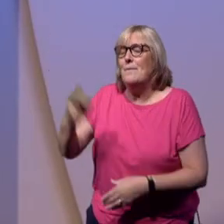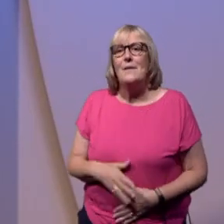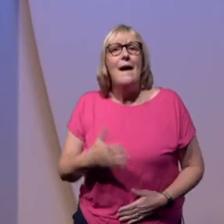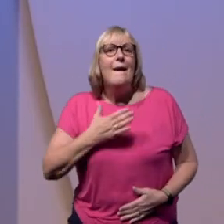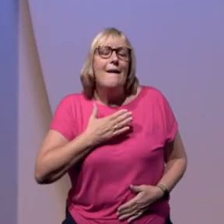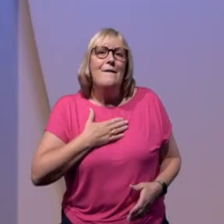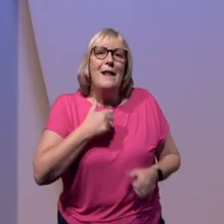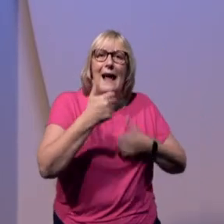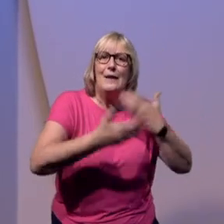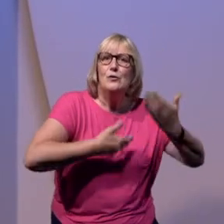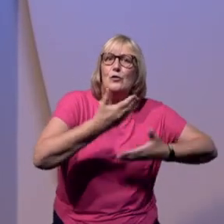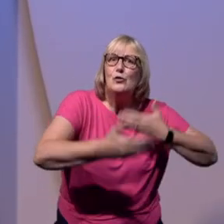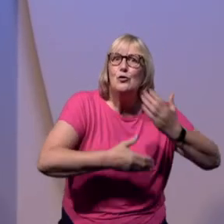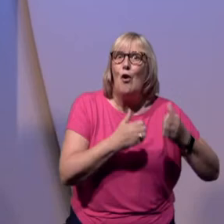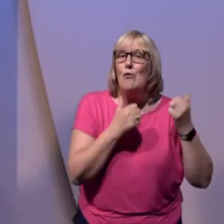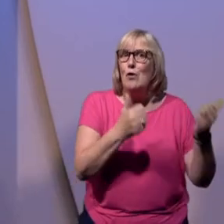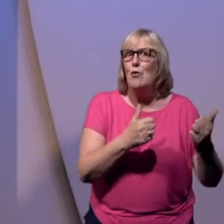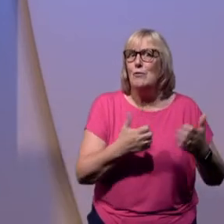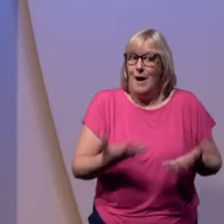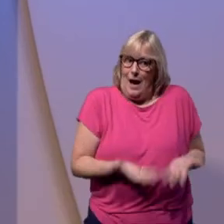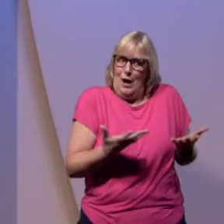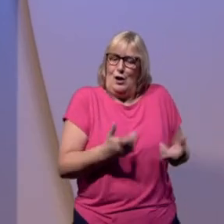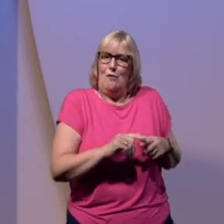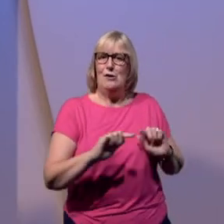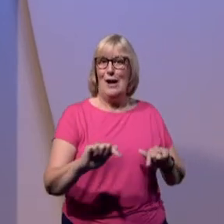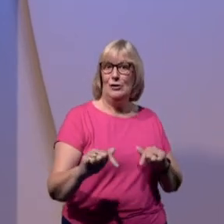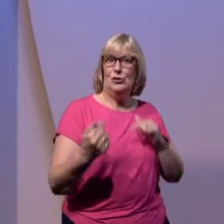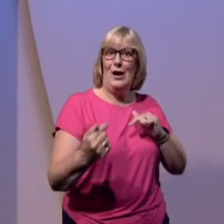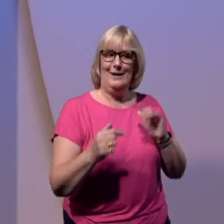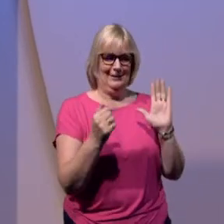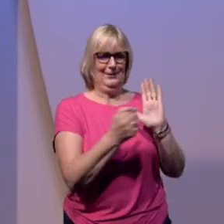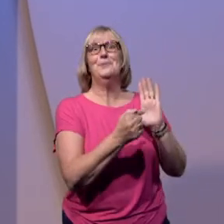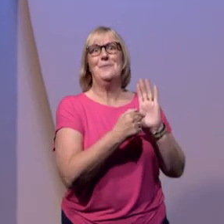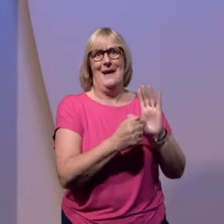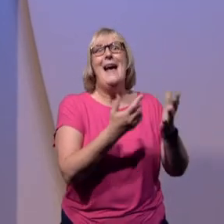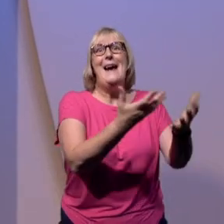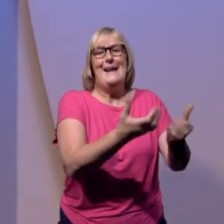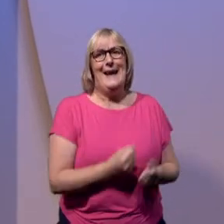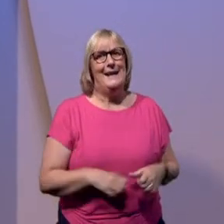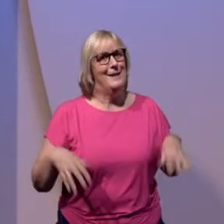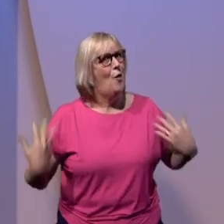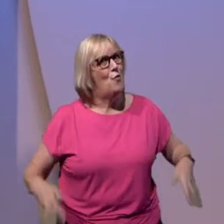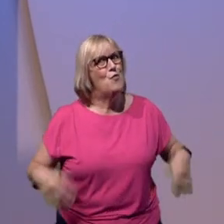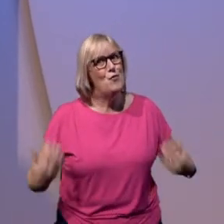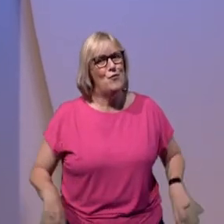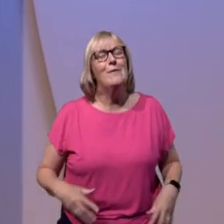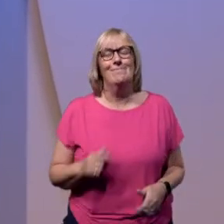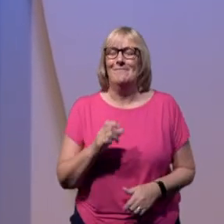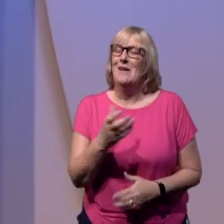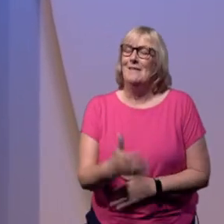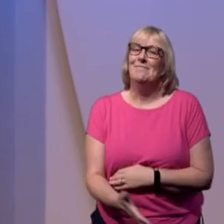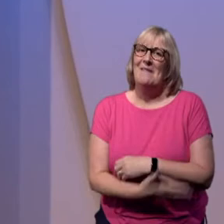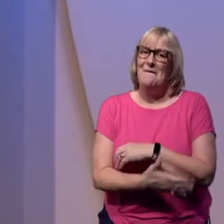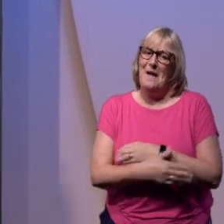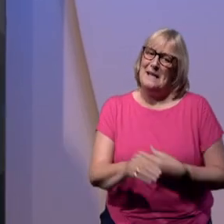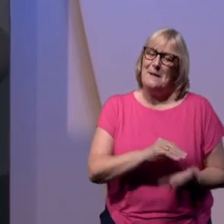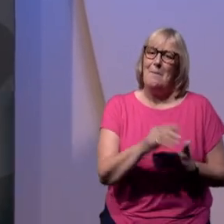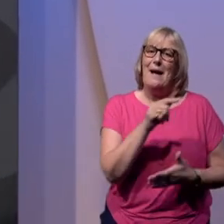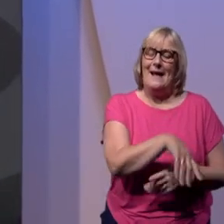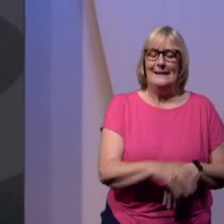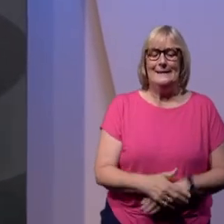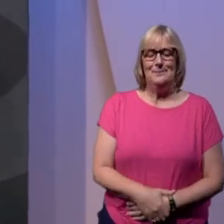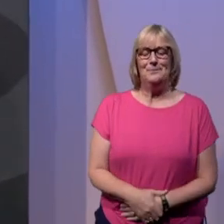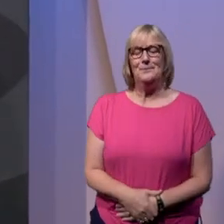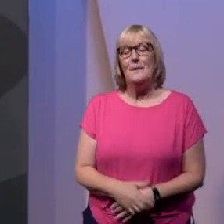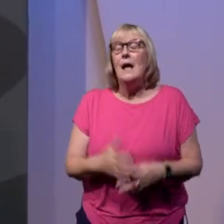story that's going to encourage you and challenge you, get this book by all means. It is superb. I really commend it to you. But of course,